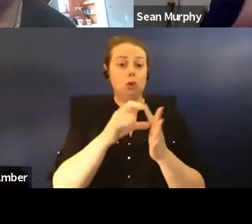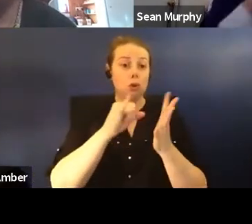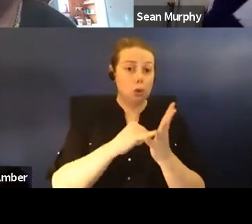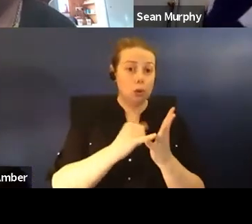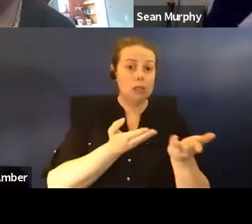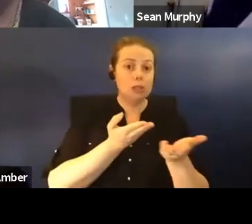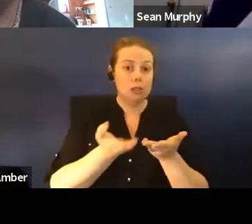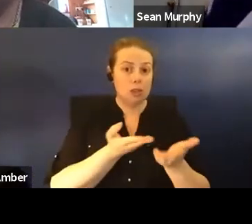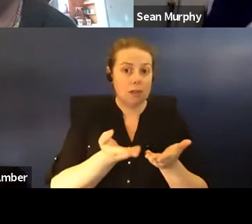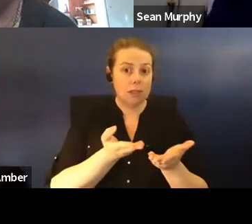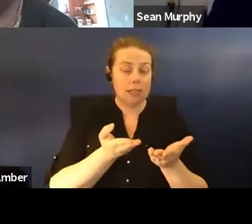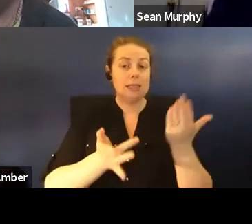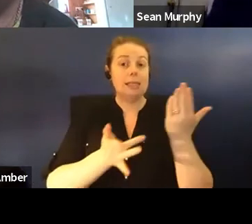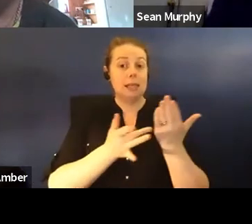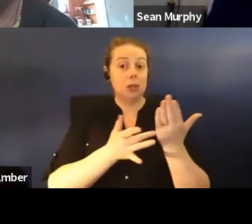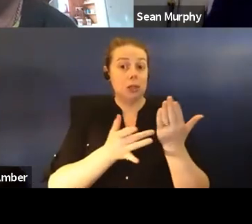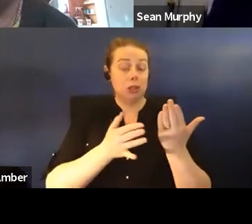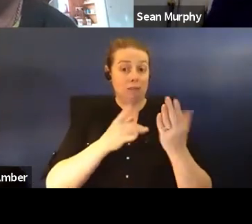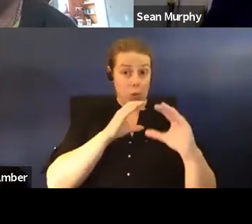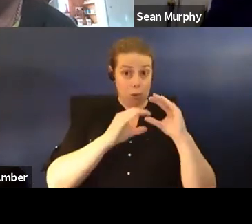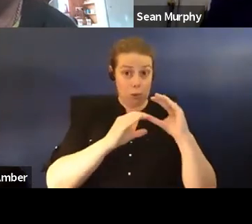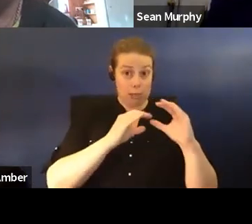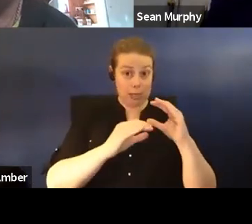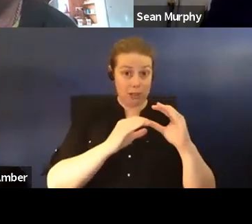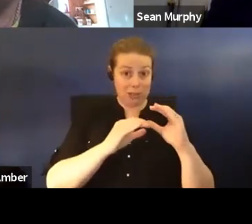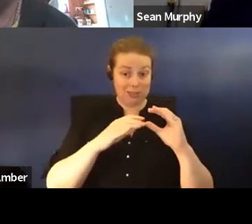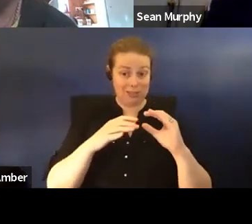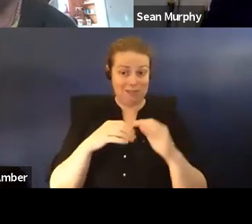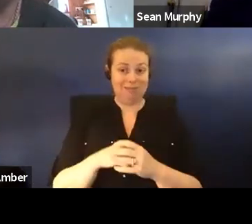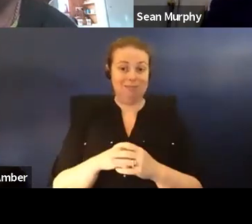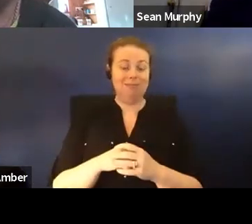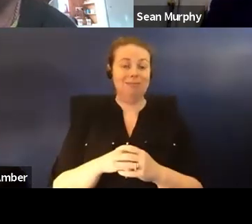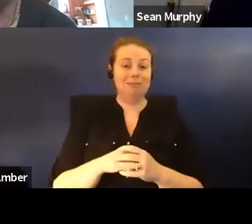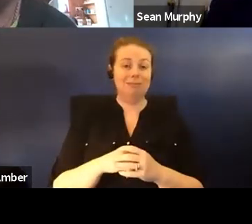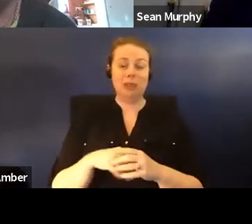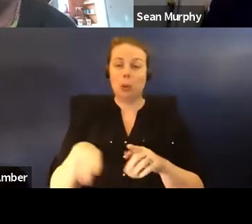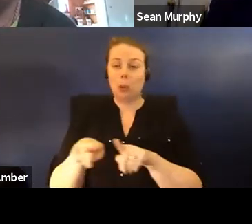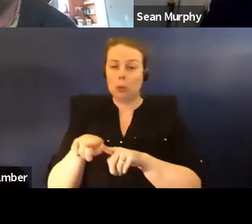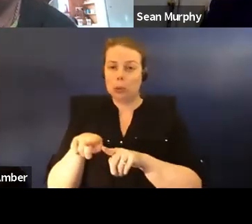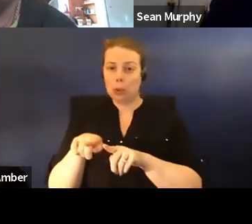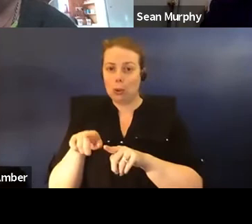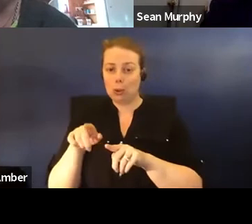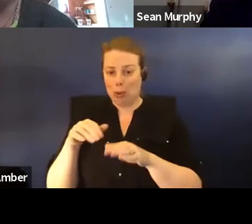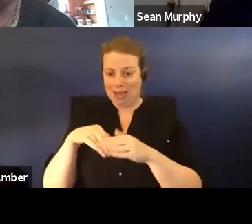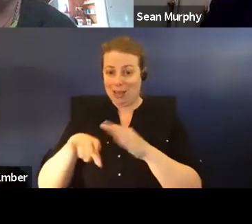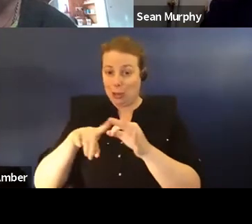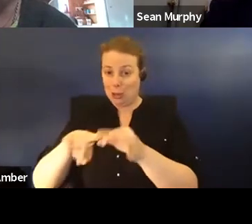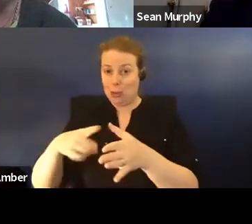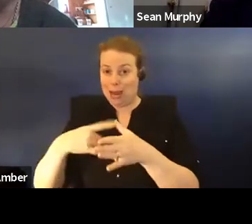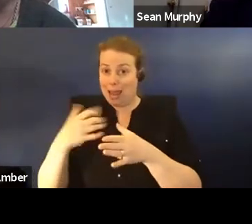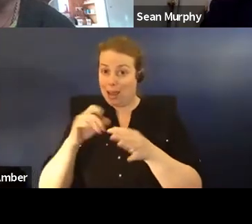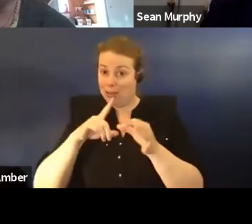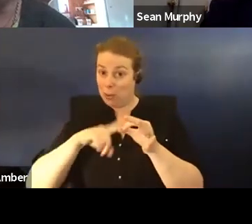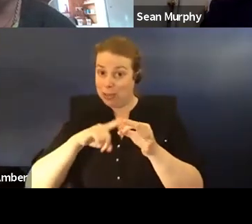digital communications technology. There's a question also about that from our Q&A saying, well, you know, what about people